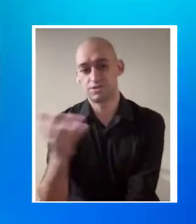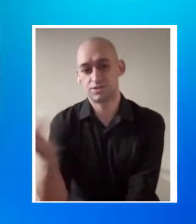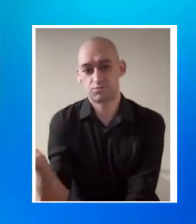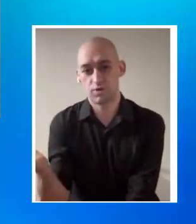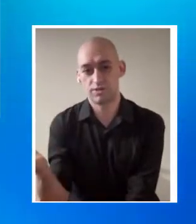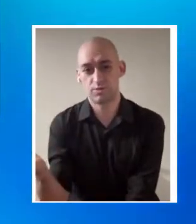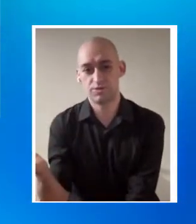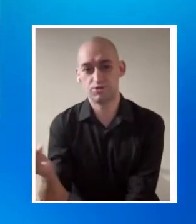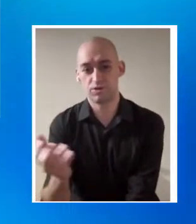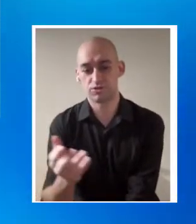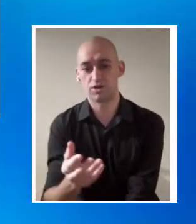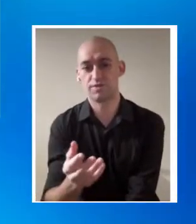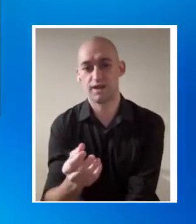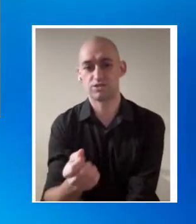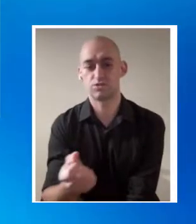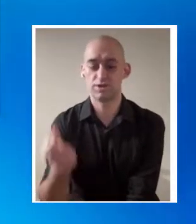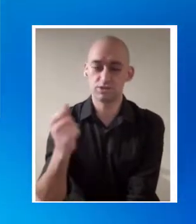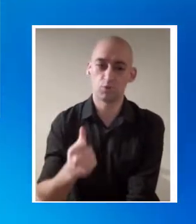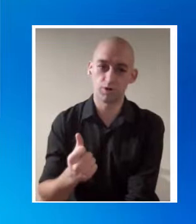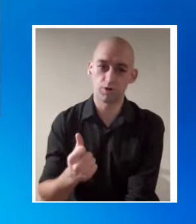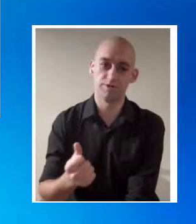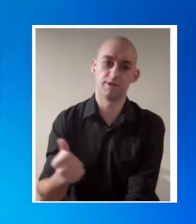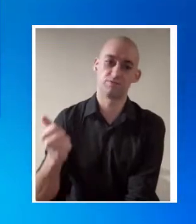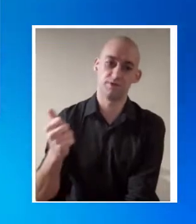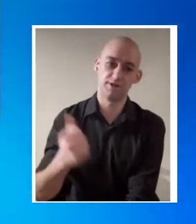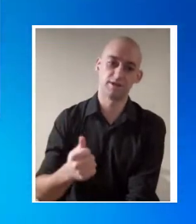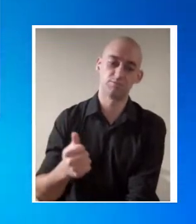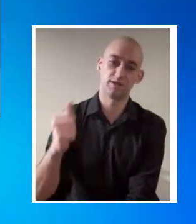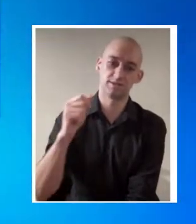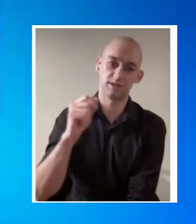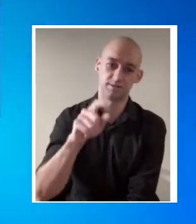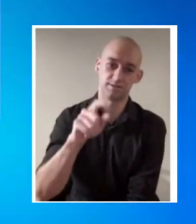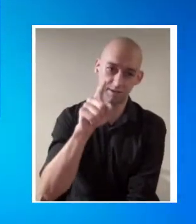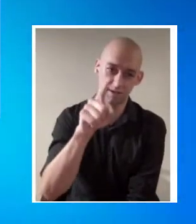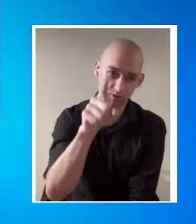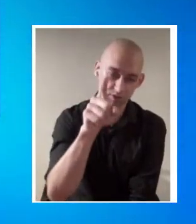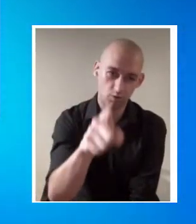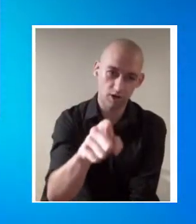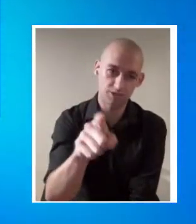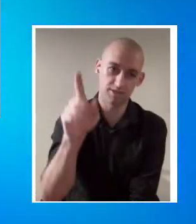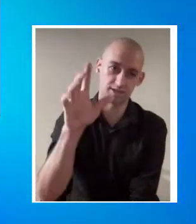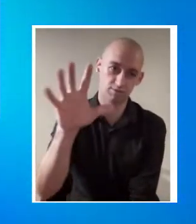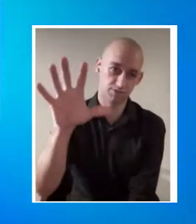so it's what we do. We all talk fast. So it is important, like for ADA compliance, that the deaf